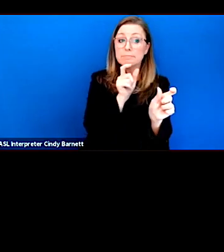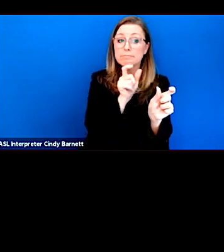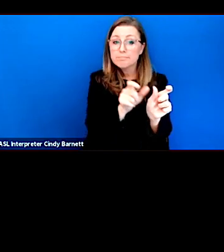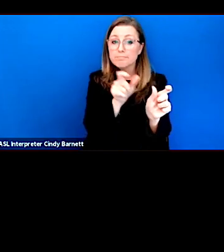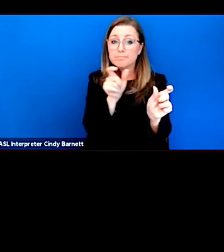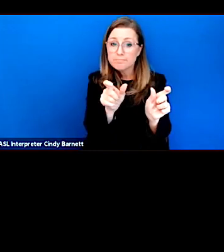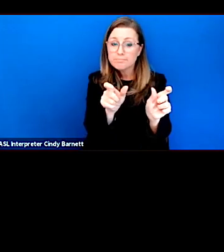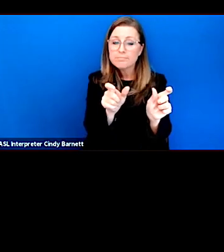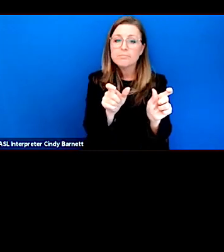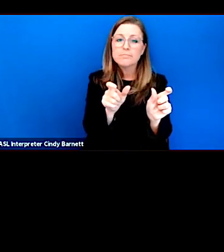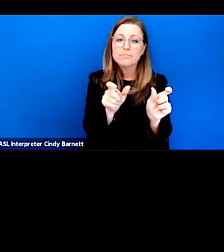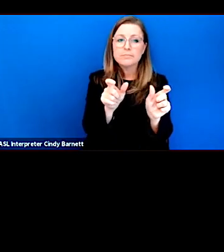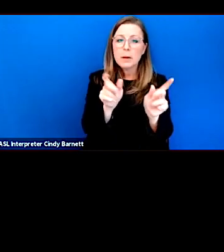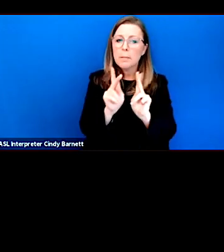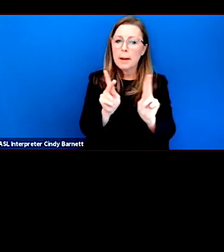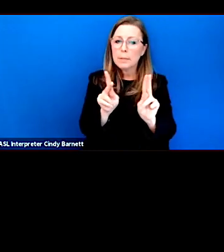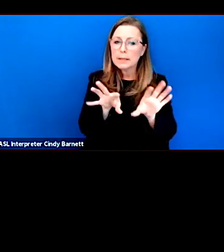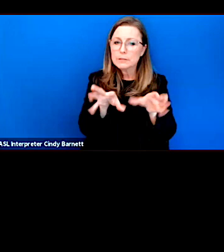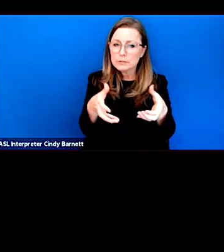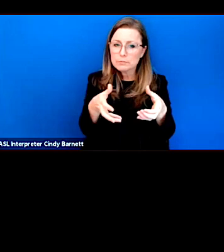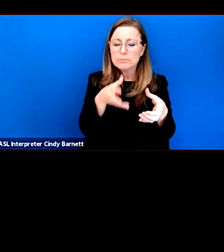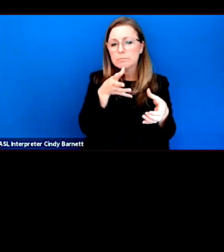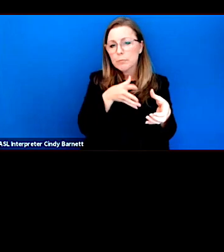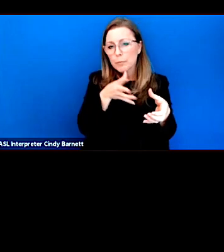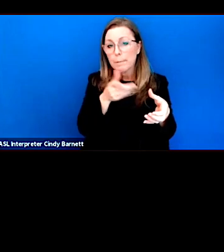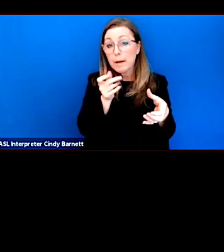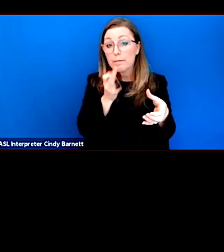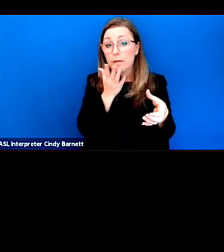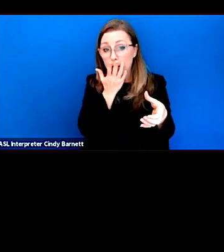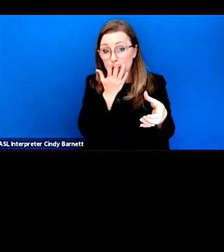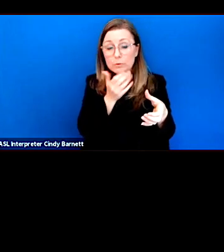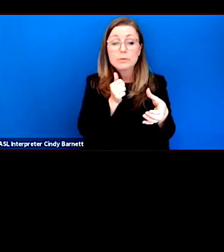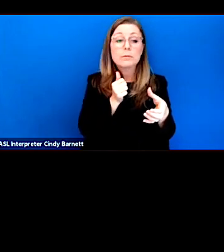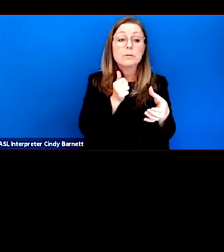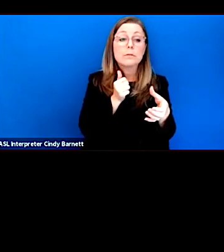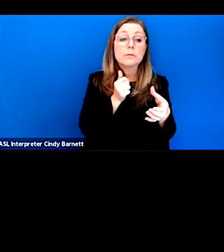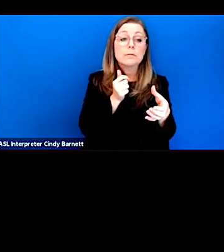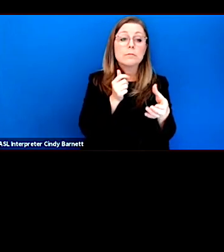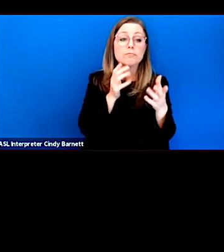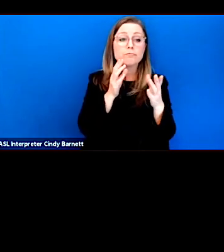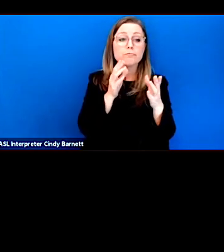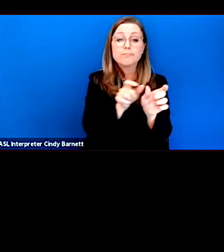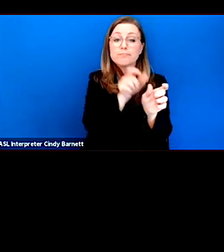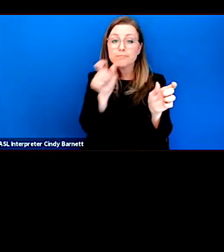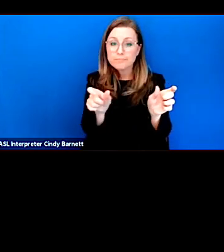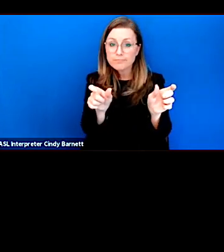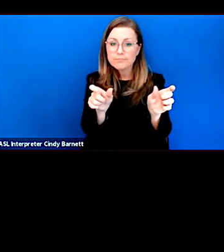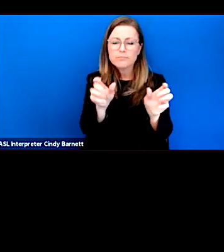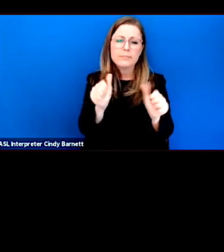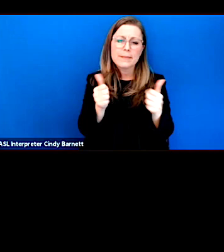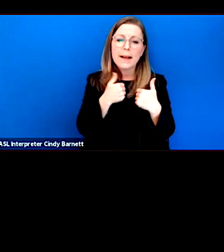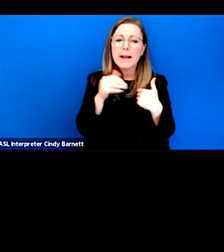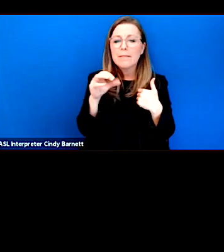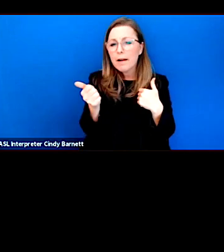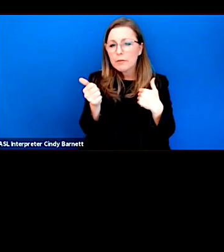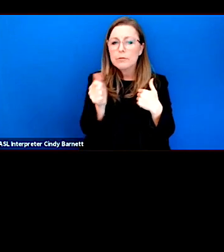In this case, women of color. You can have other fields that relate to your synthesis